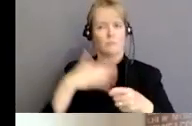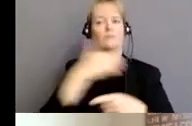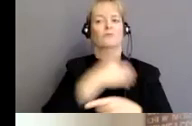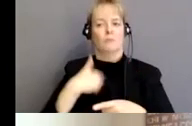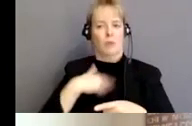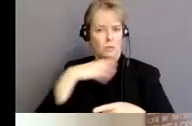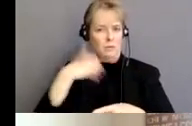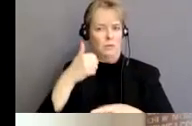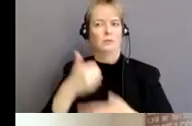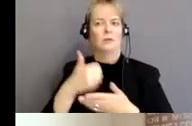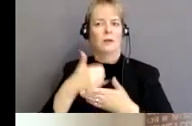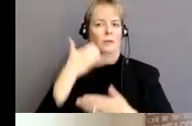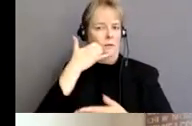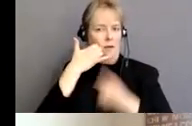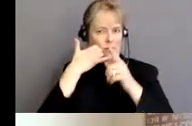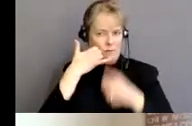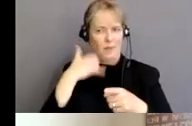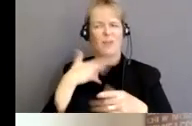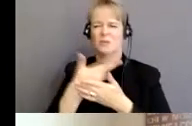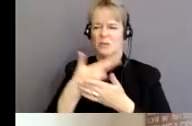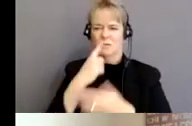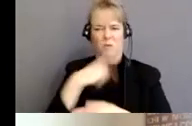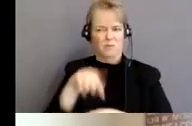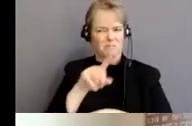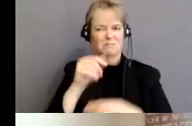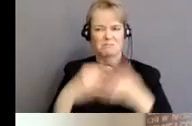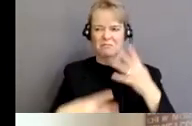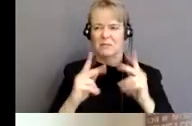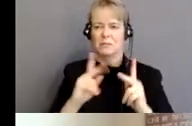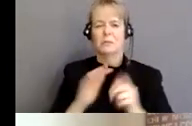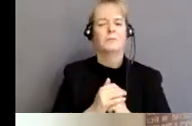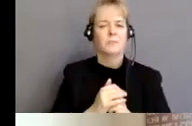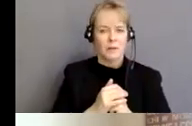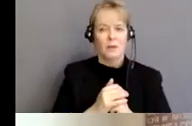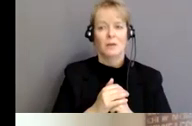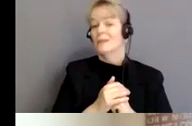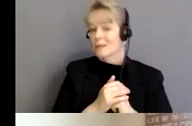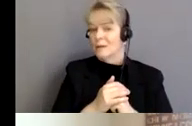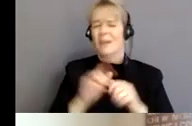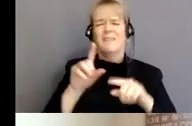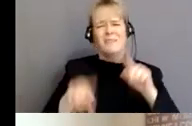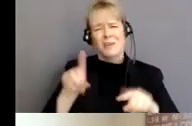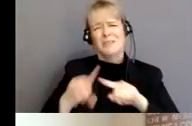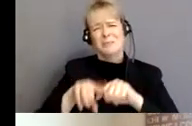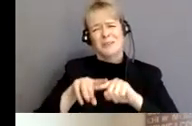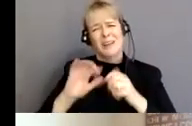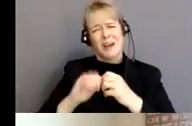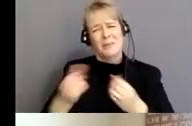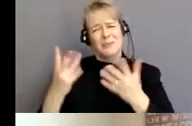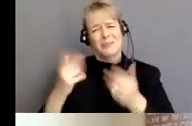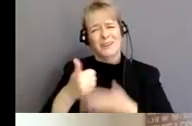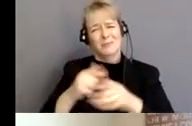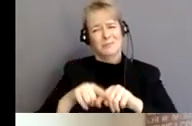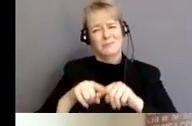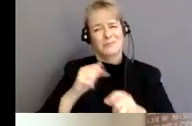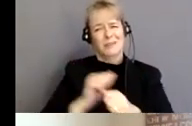services for individuals. Sometimes that varies in terms of outreach based on the COVID situation at the time. So I would